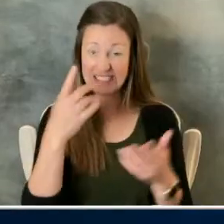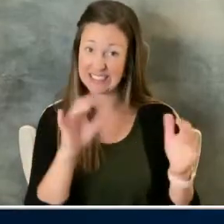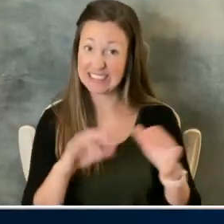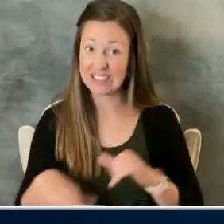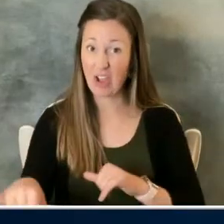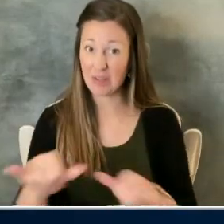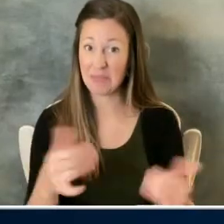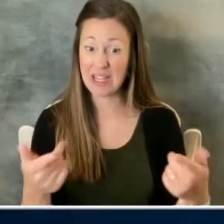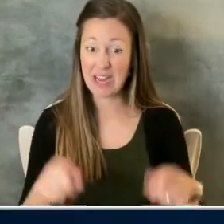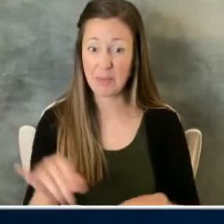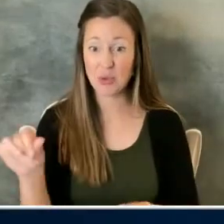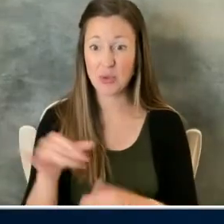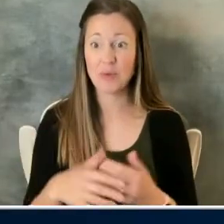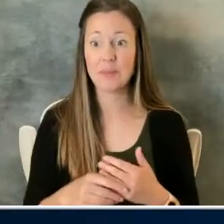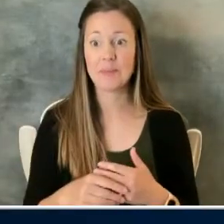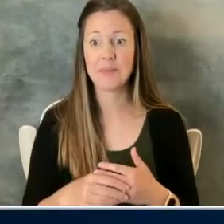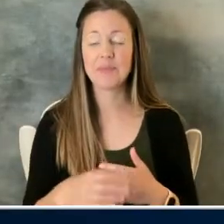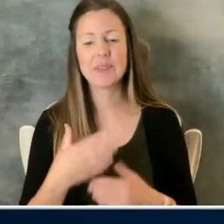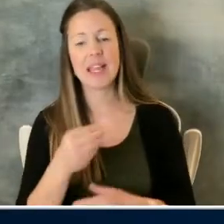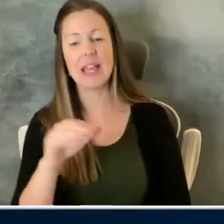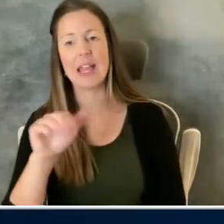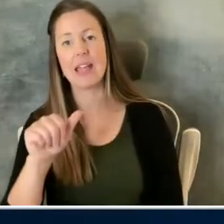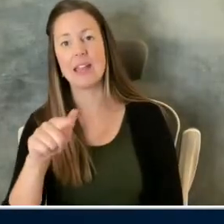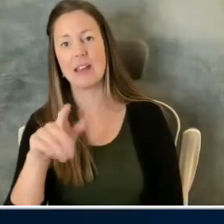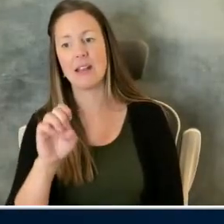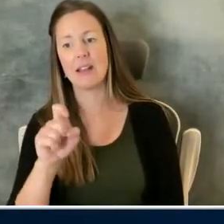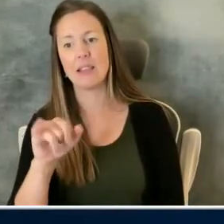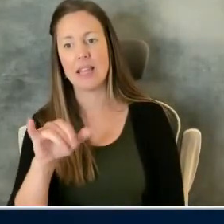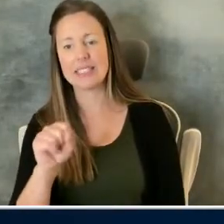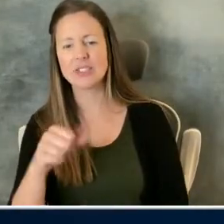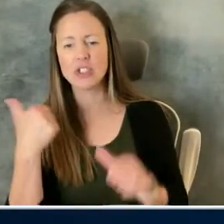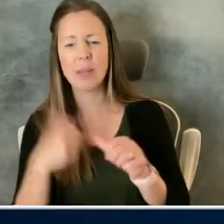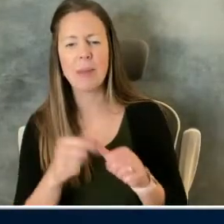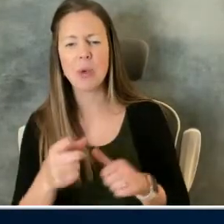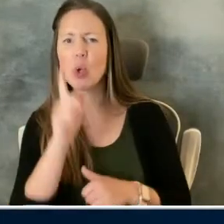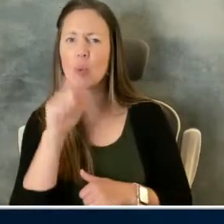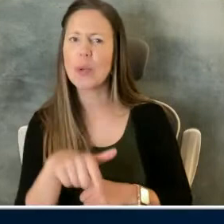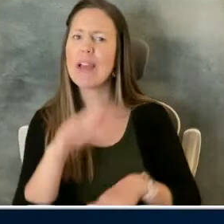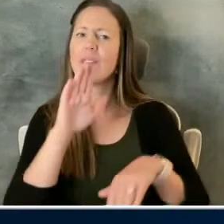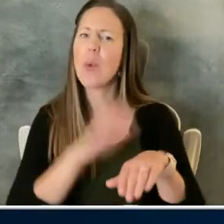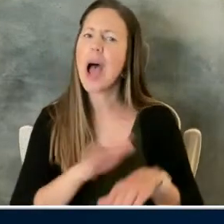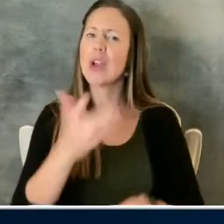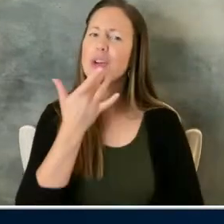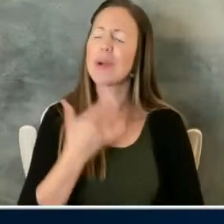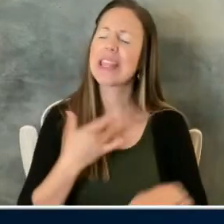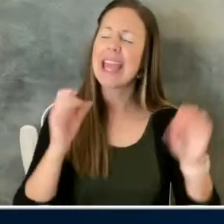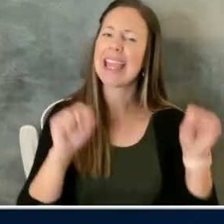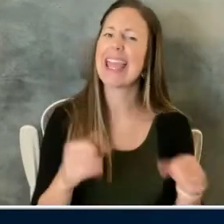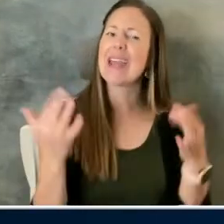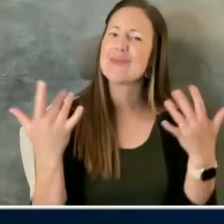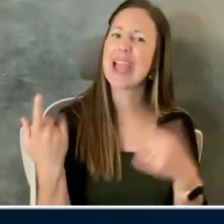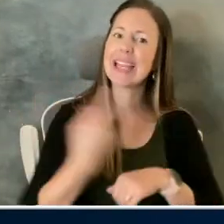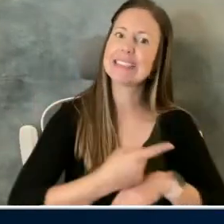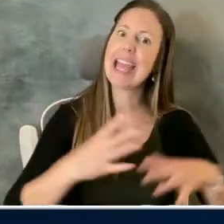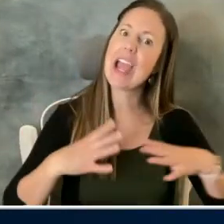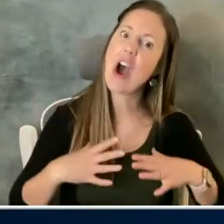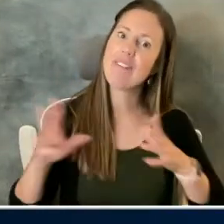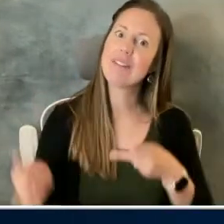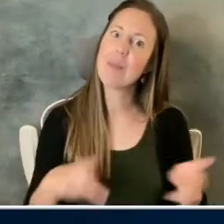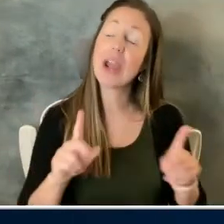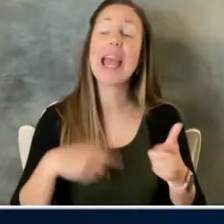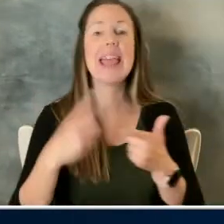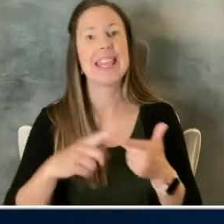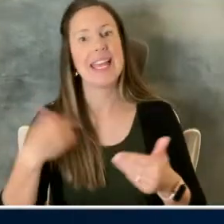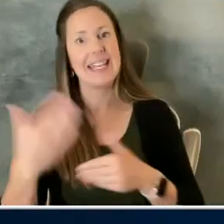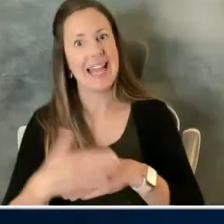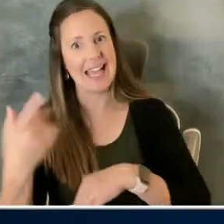viewer named me, Alexis, remember that you don't have to do it on your birthday. You give yourself the day off, have some party, and go the next day if you want. It